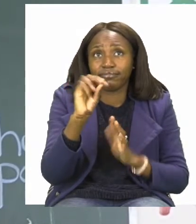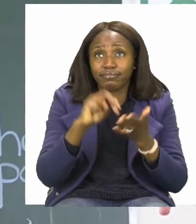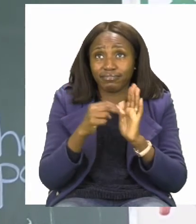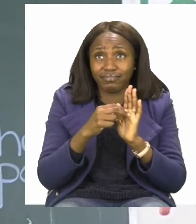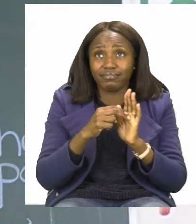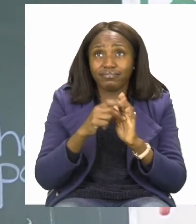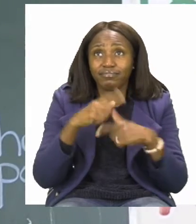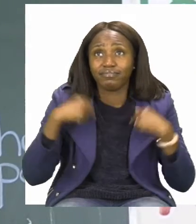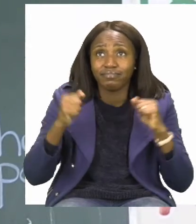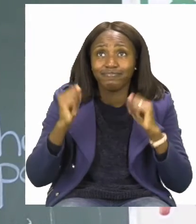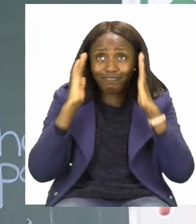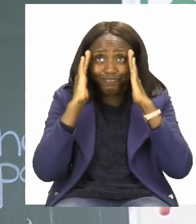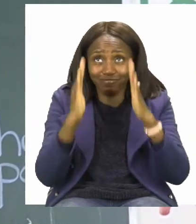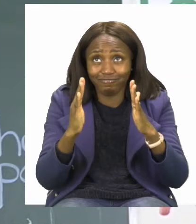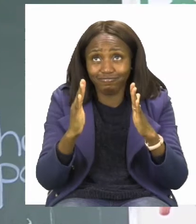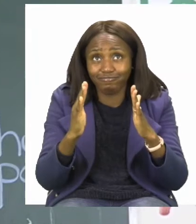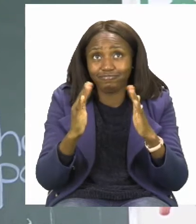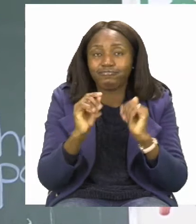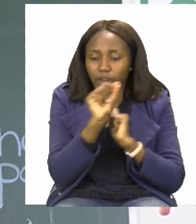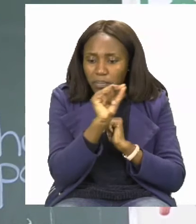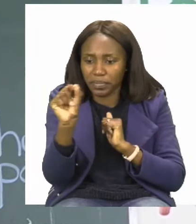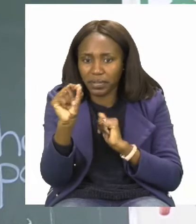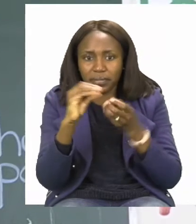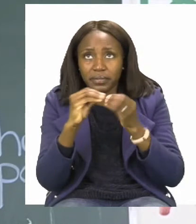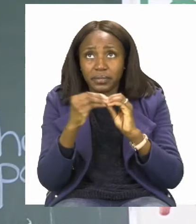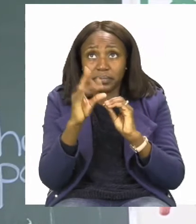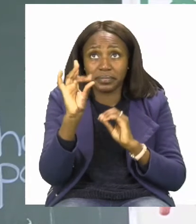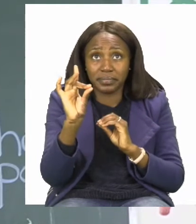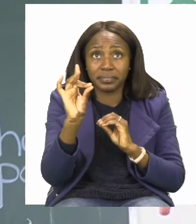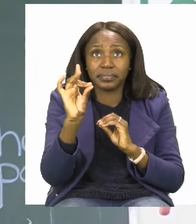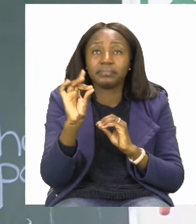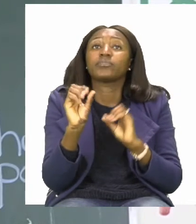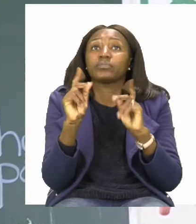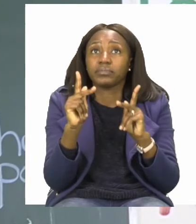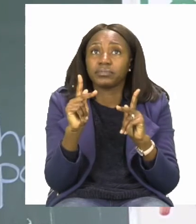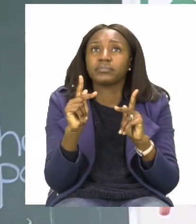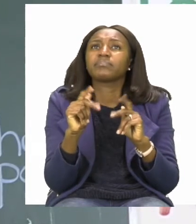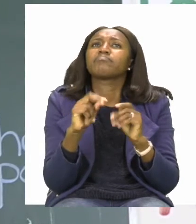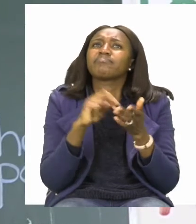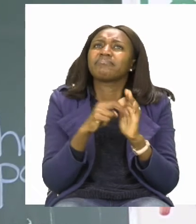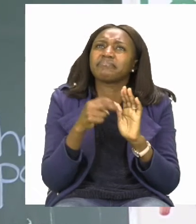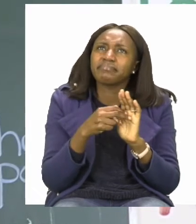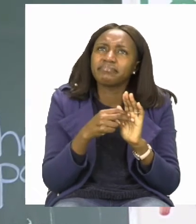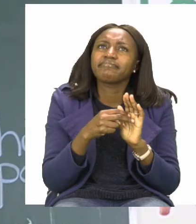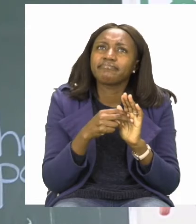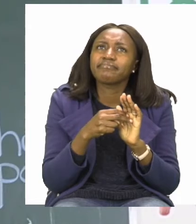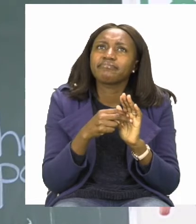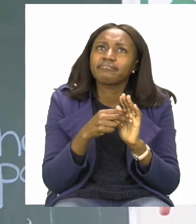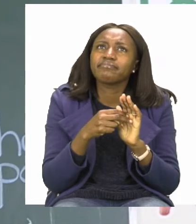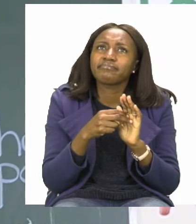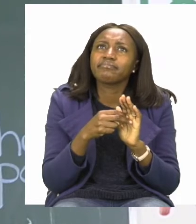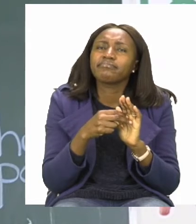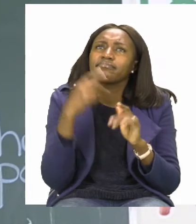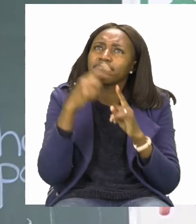are actually dealing with. So if it is 8 that they want, that means that we have to find the